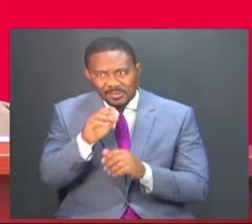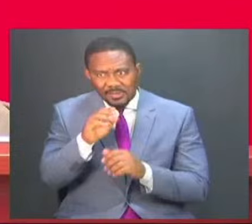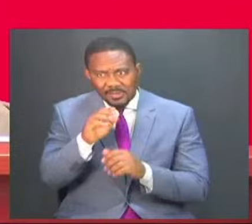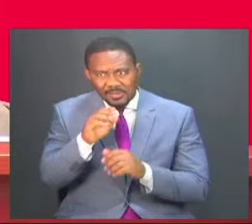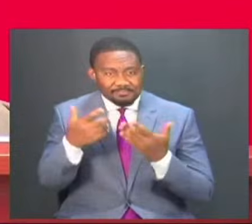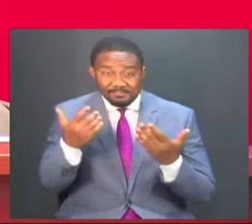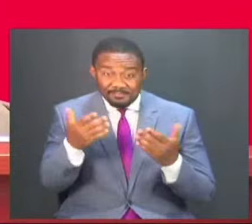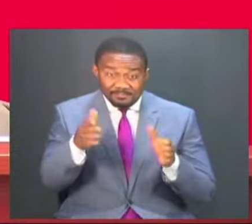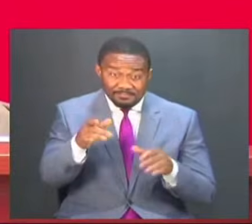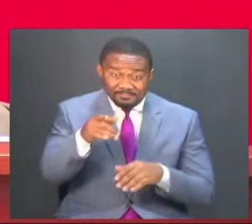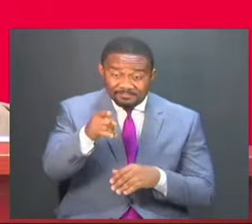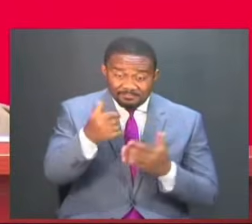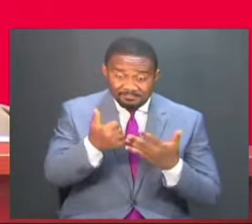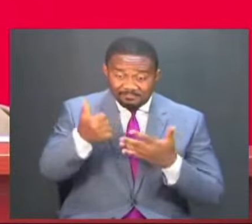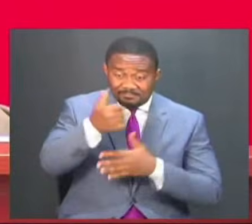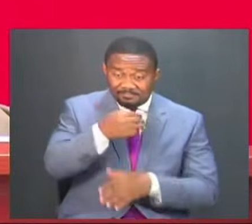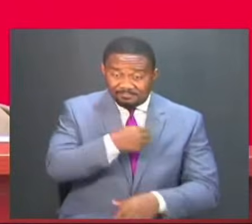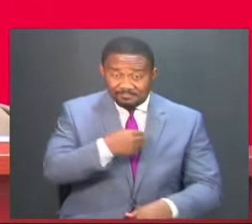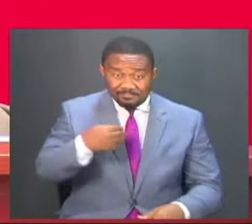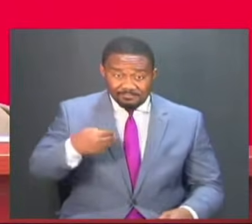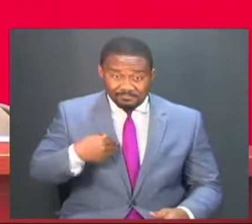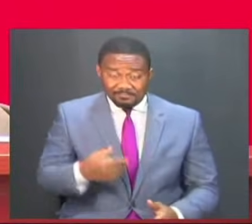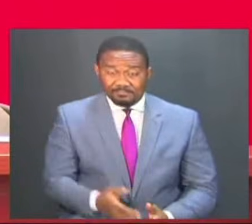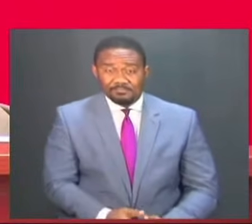the floor to the ranking member